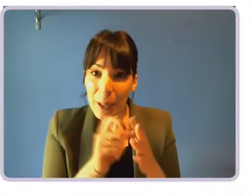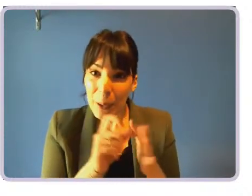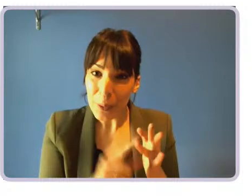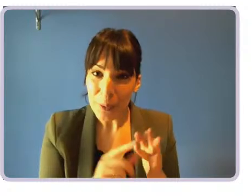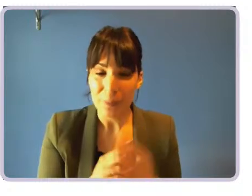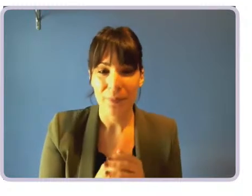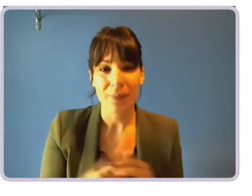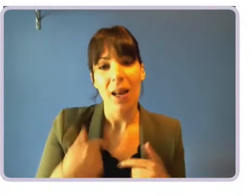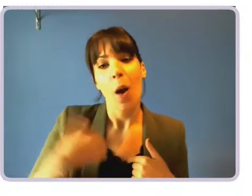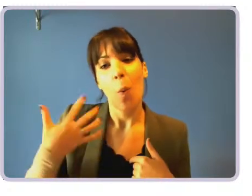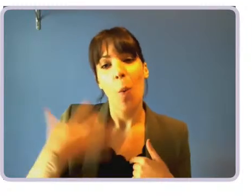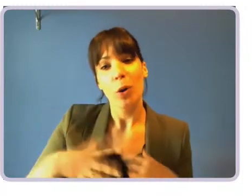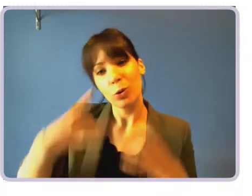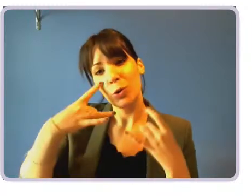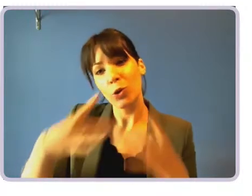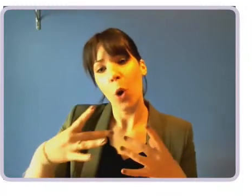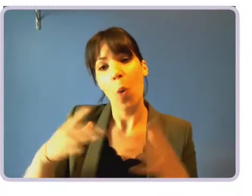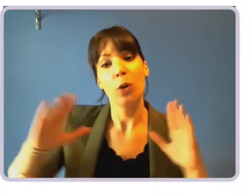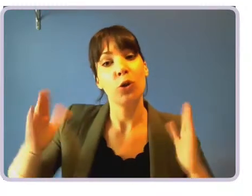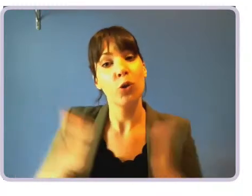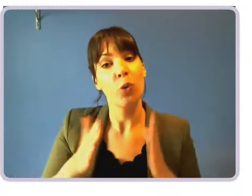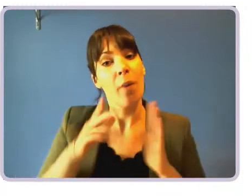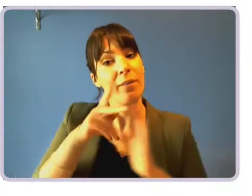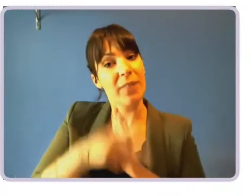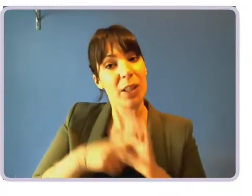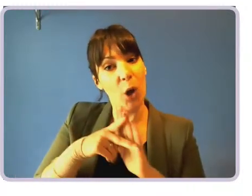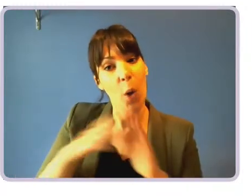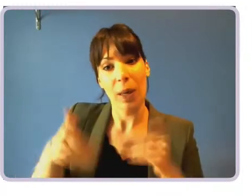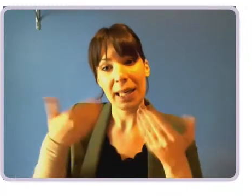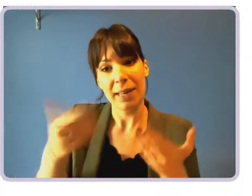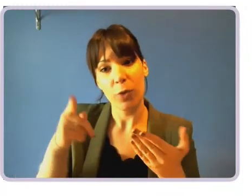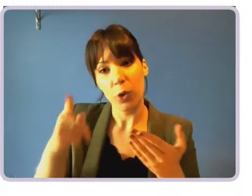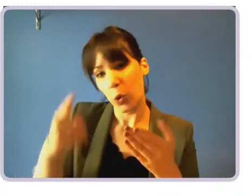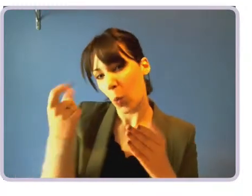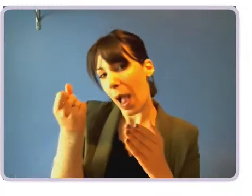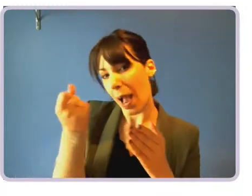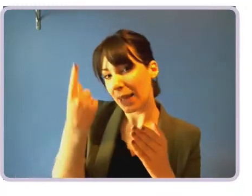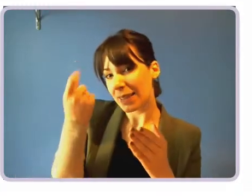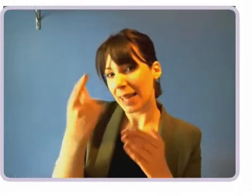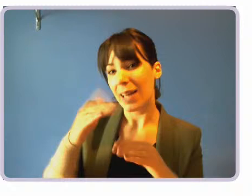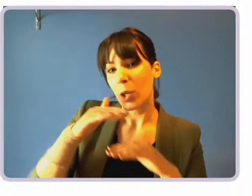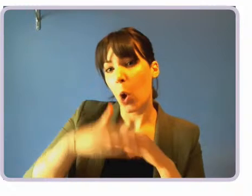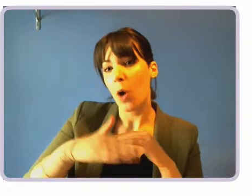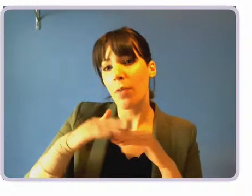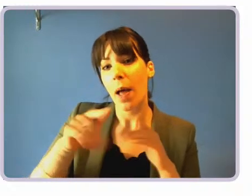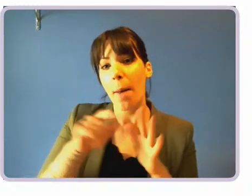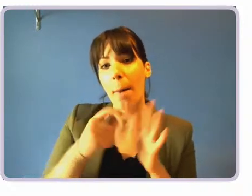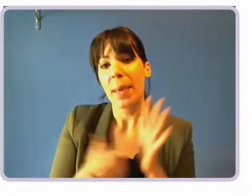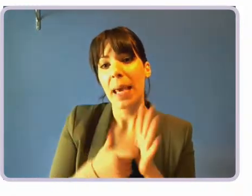to give you a flavor of what that's like from the perspective of one of our peer leaders.